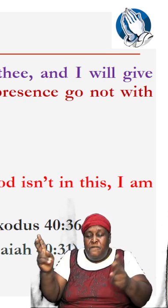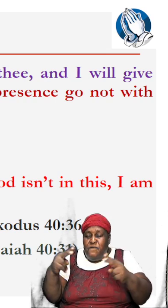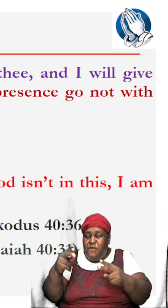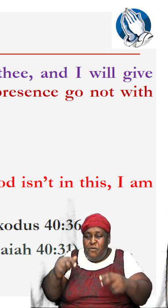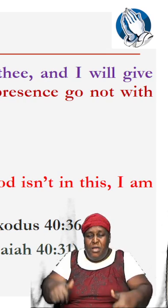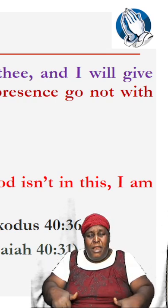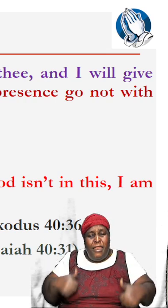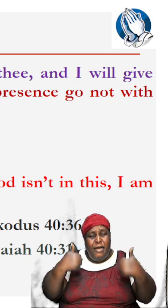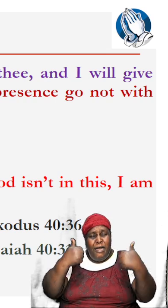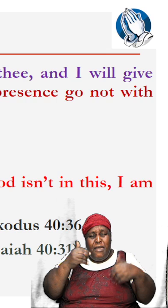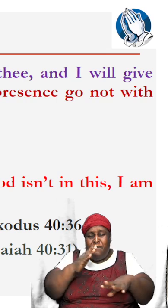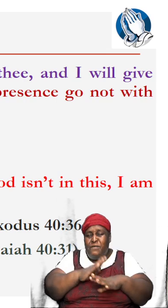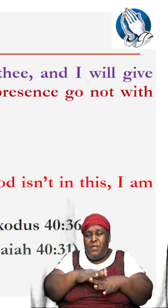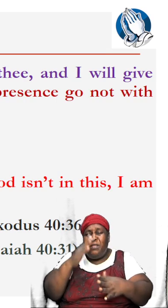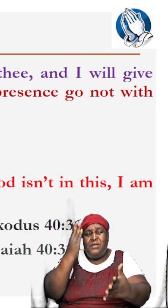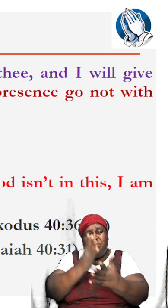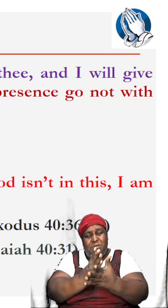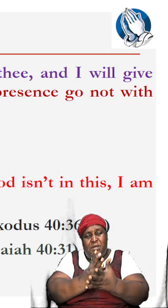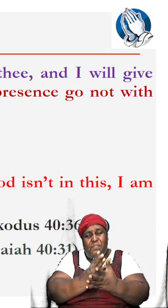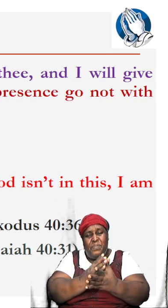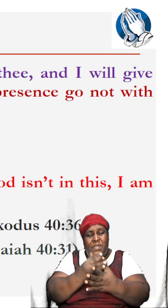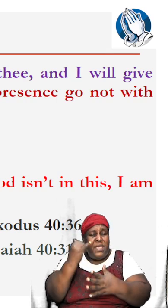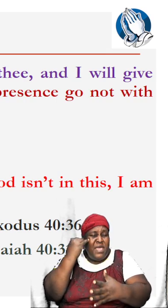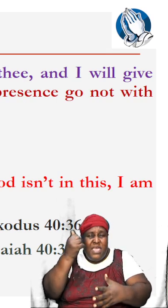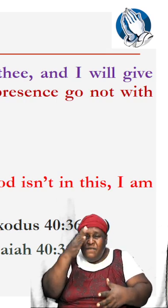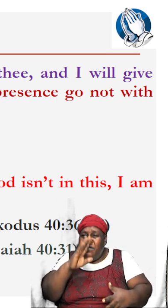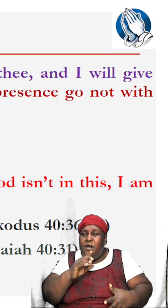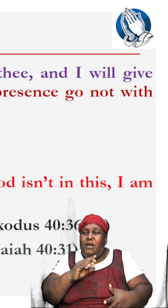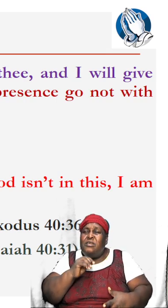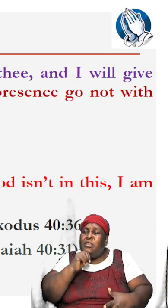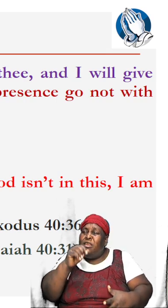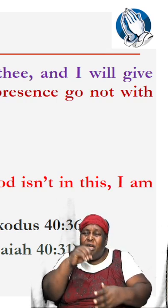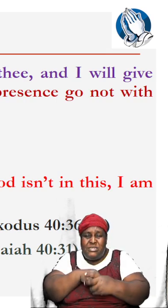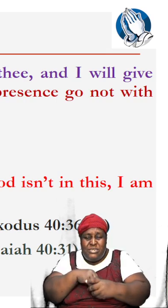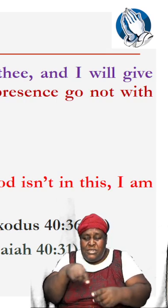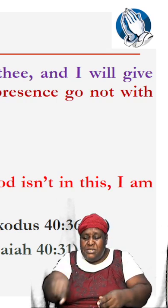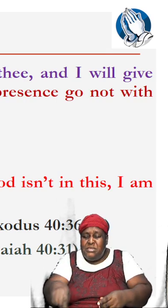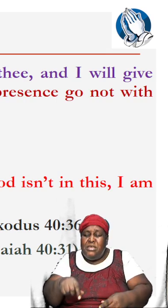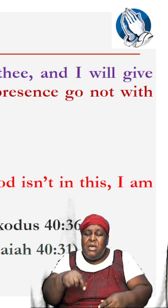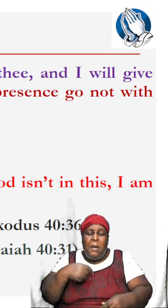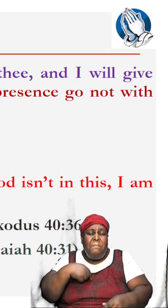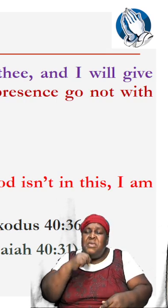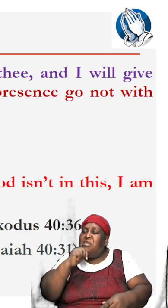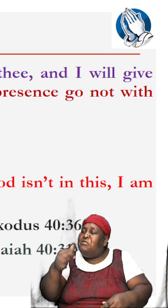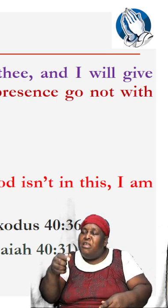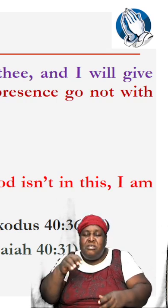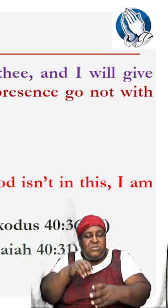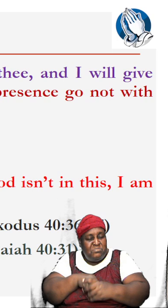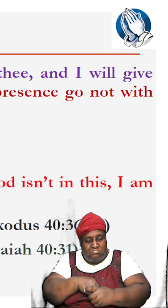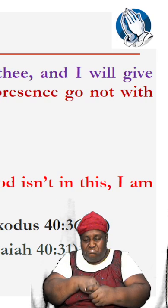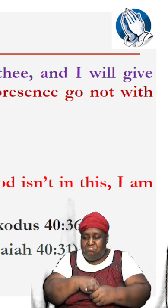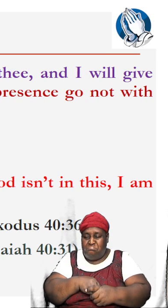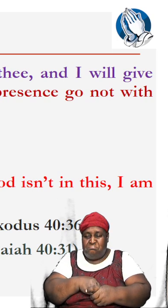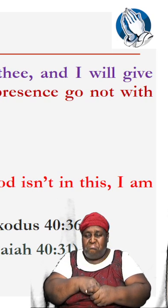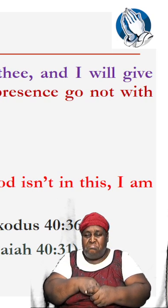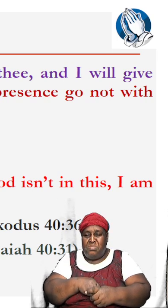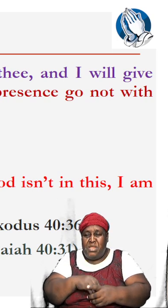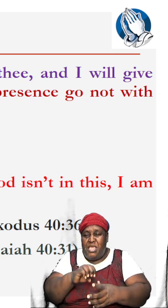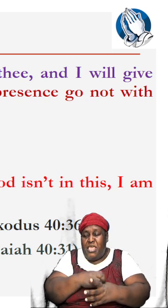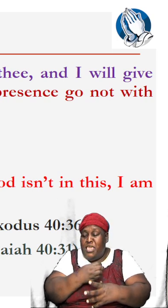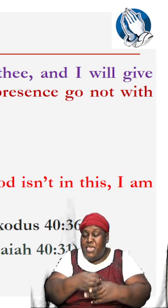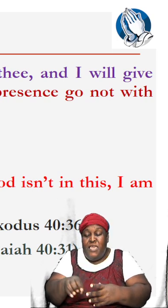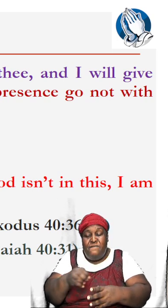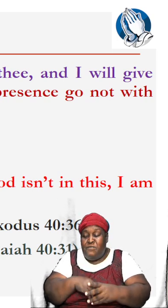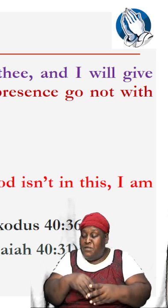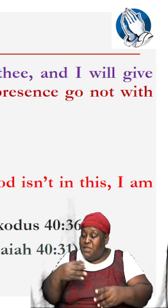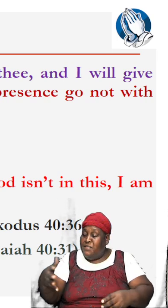if God is not in this, I am not going to do it? Even if the thing that you are moving towards has